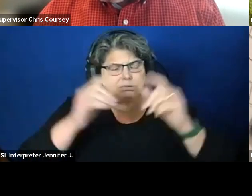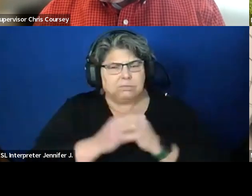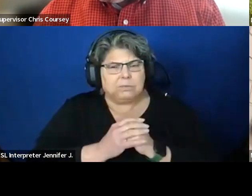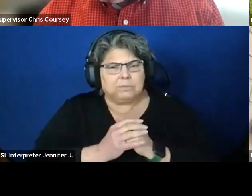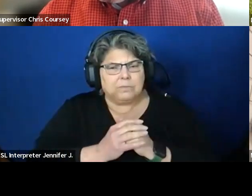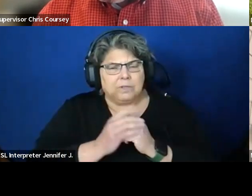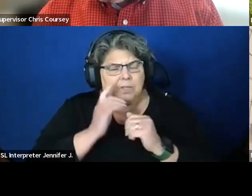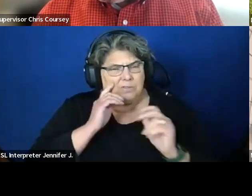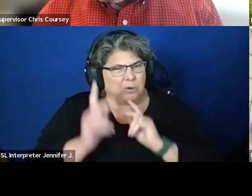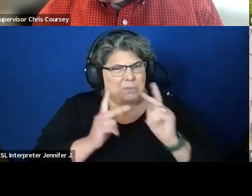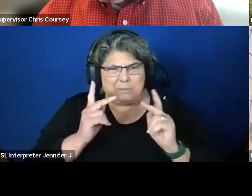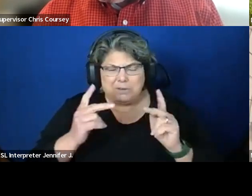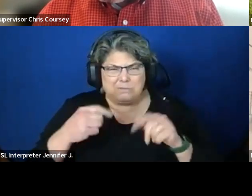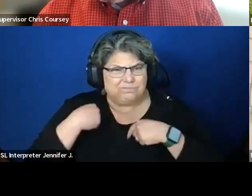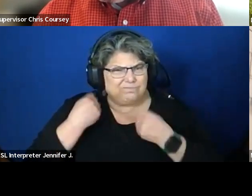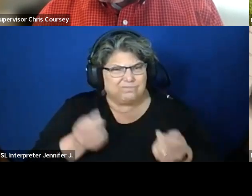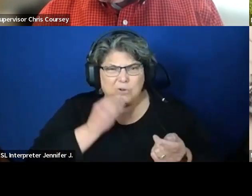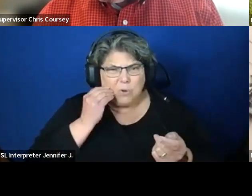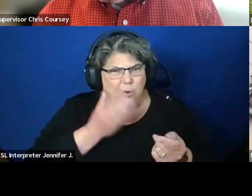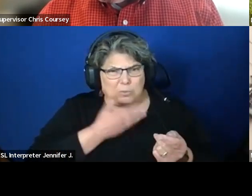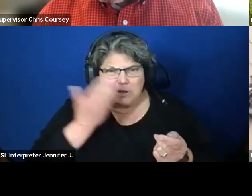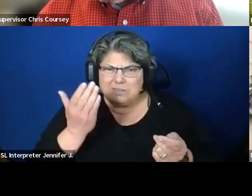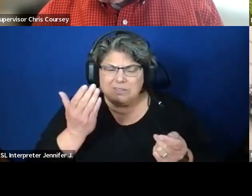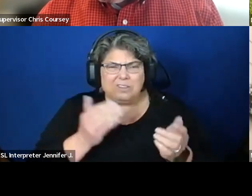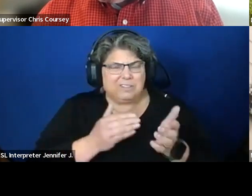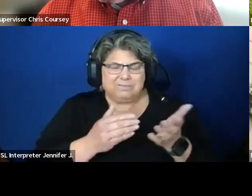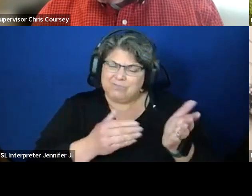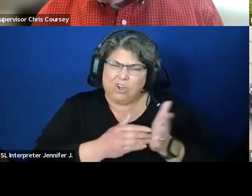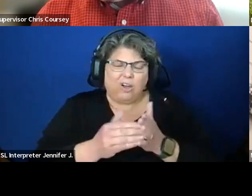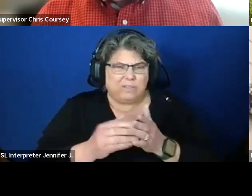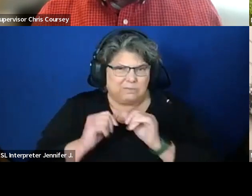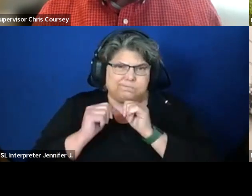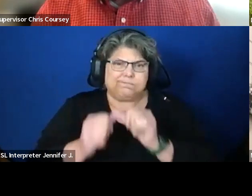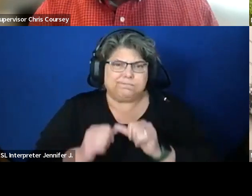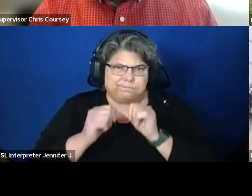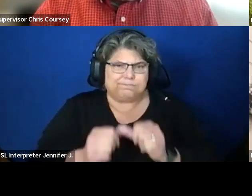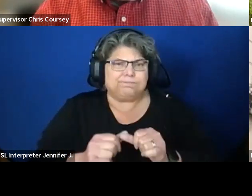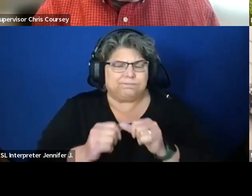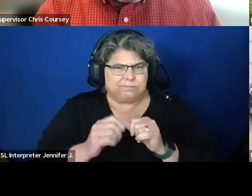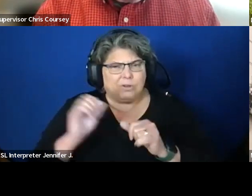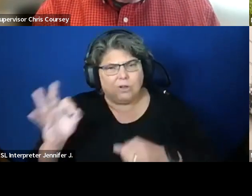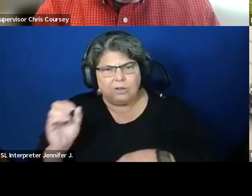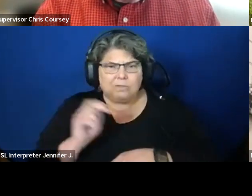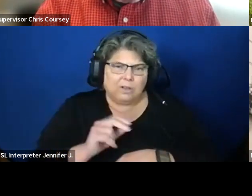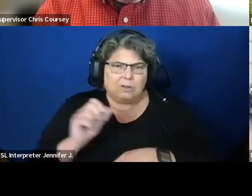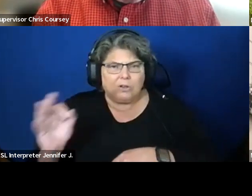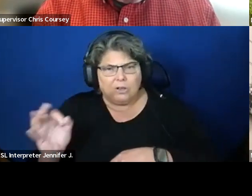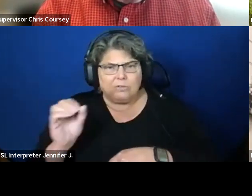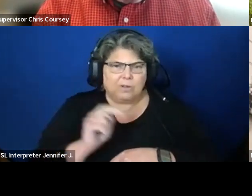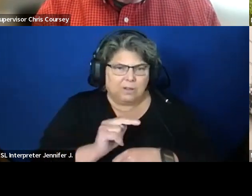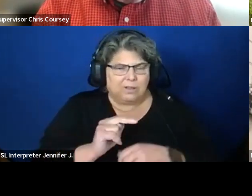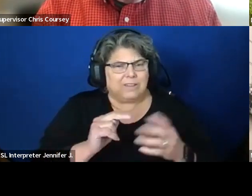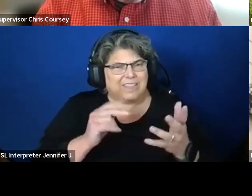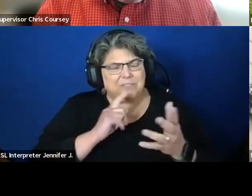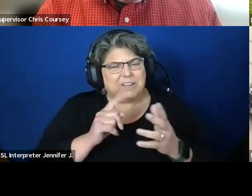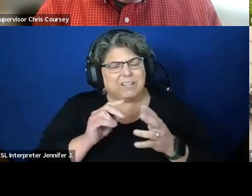been homeless have oftentimes been chronically homeless, and they require individualized care